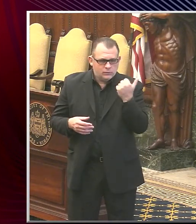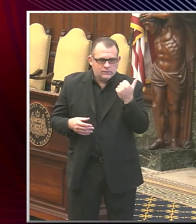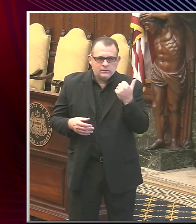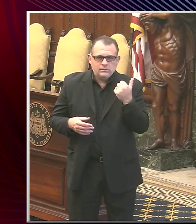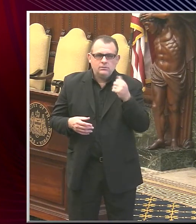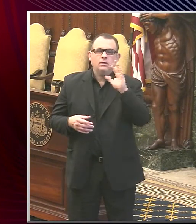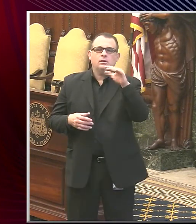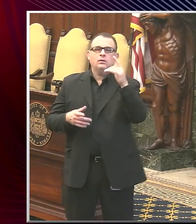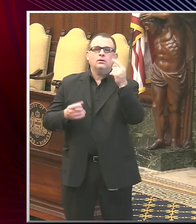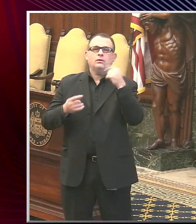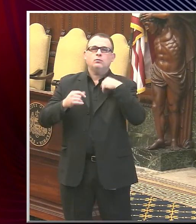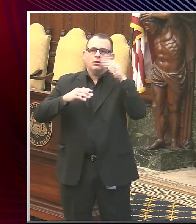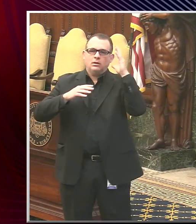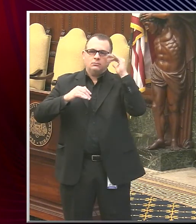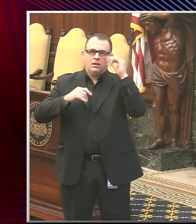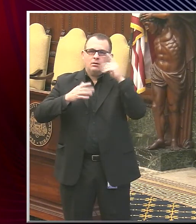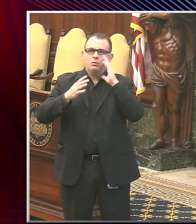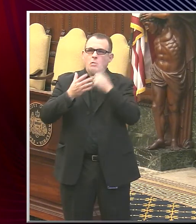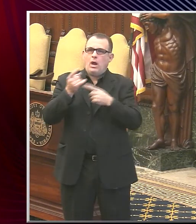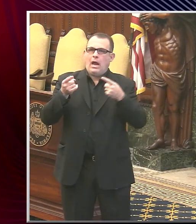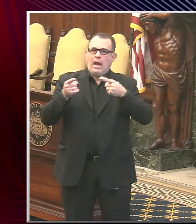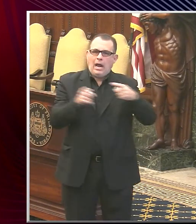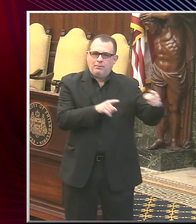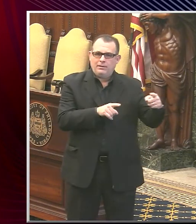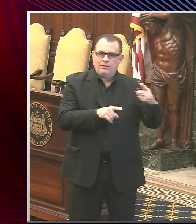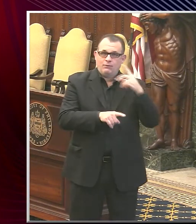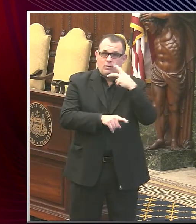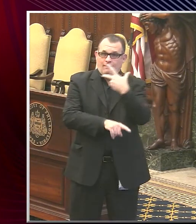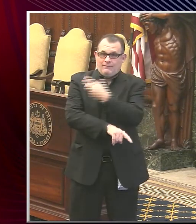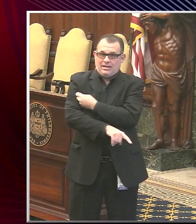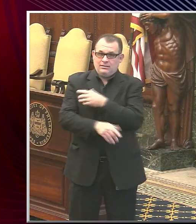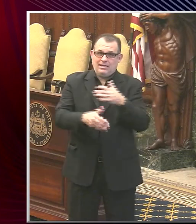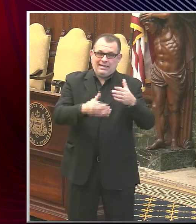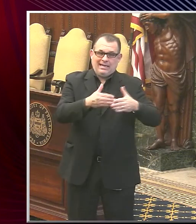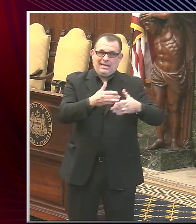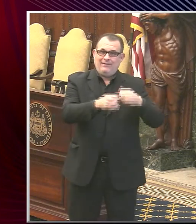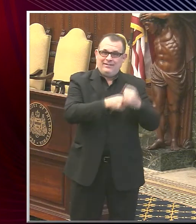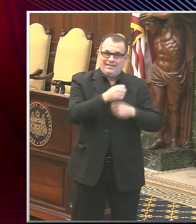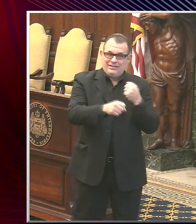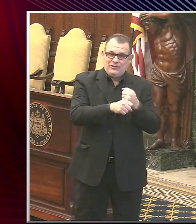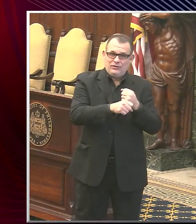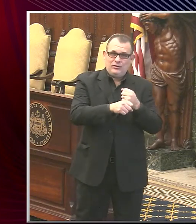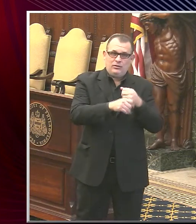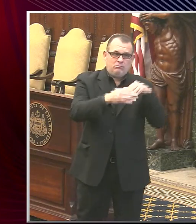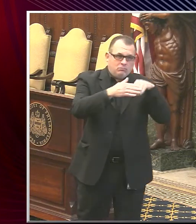to be happening in terms of the vaccine towards the end of this year and on to 2021.